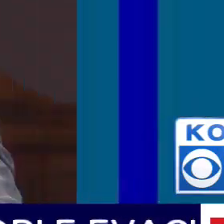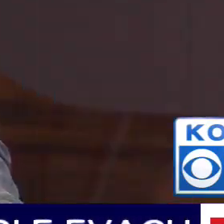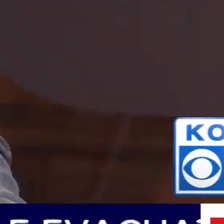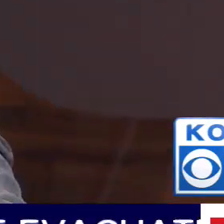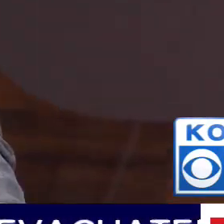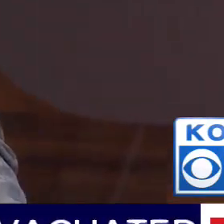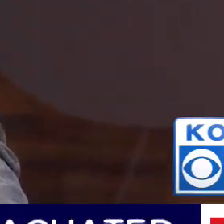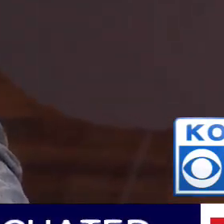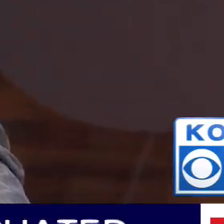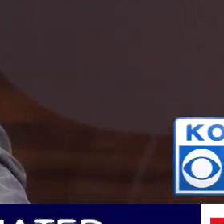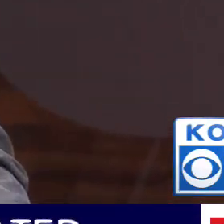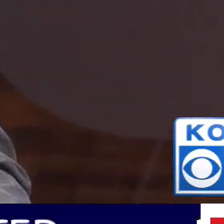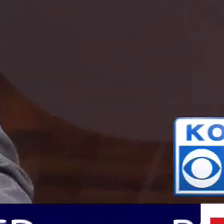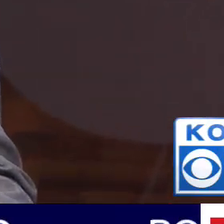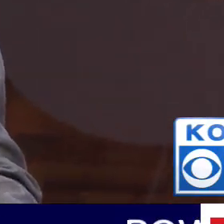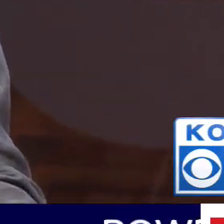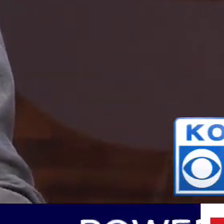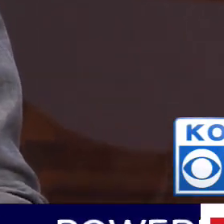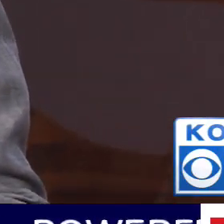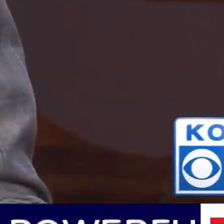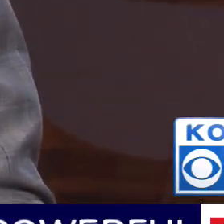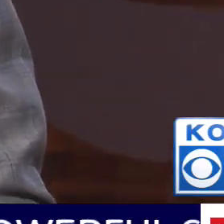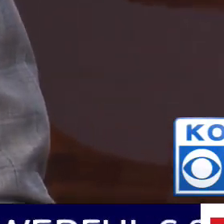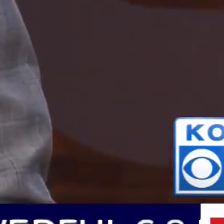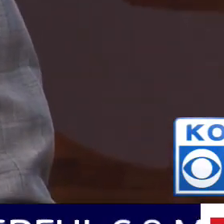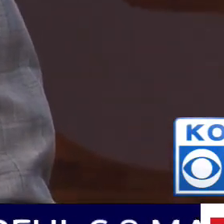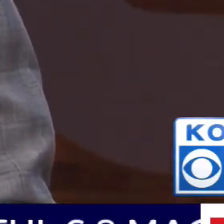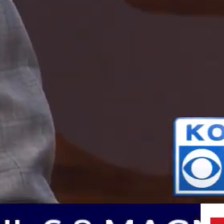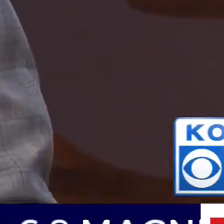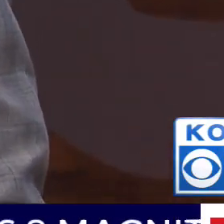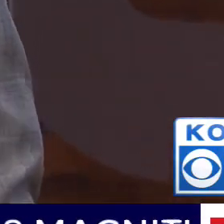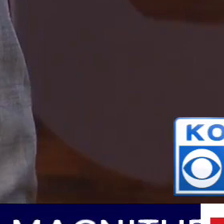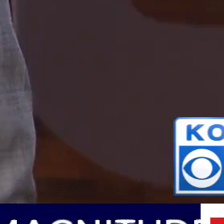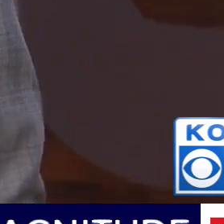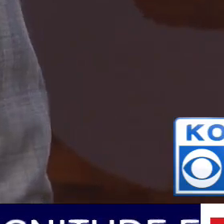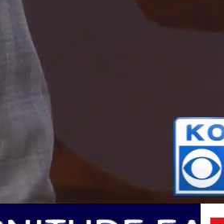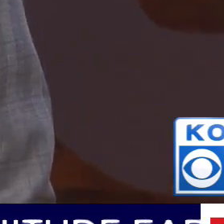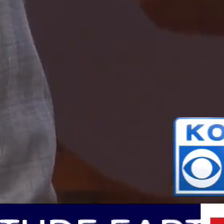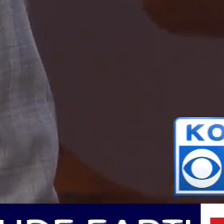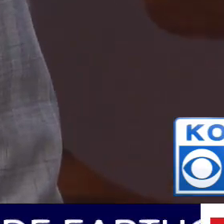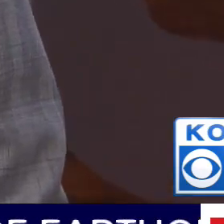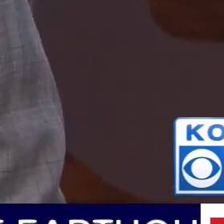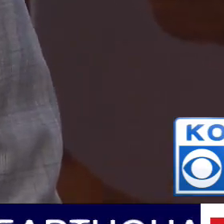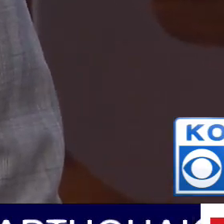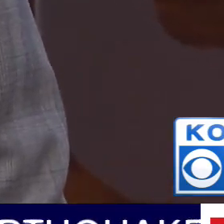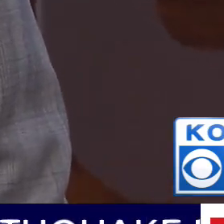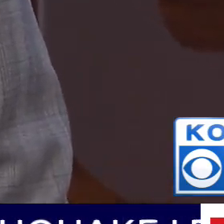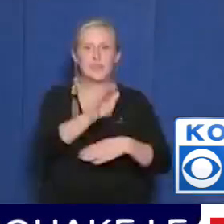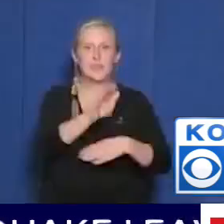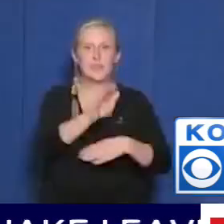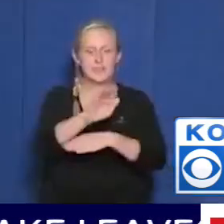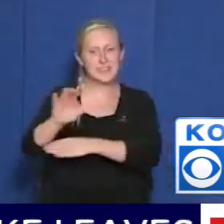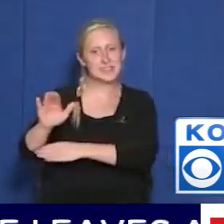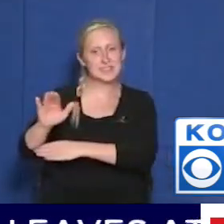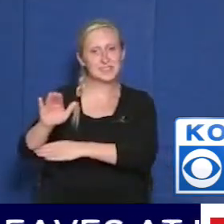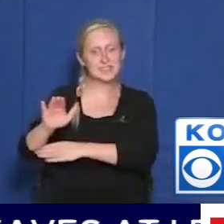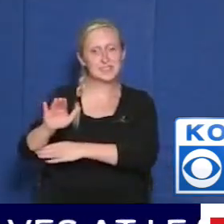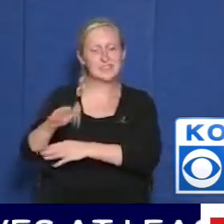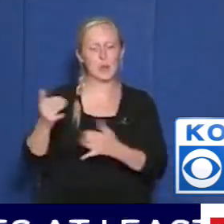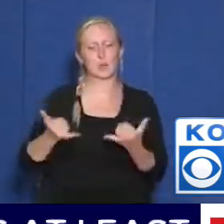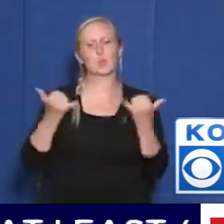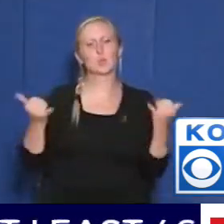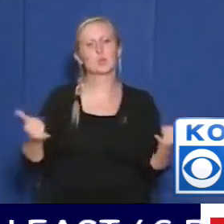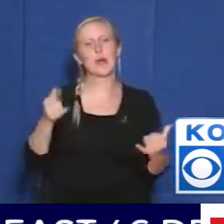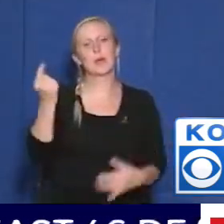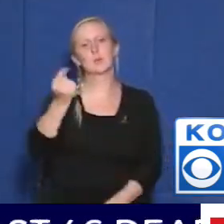Coin 6 is your back-to-school headquarters, and we've learned three members of the Salem-Keizer School Board are the focus of a recall petition. Last Friday, the